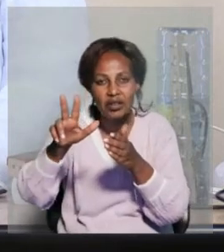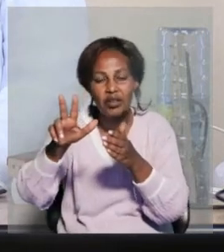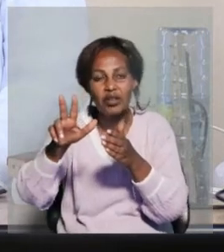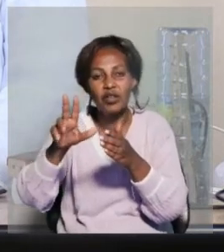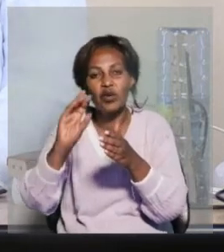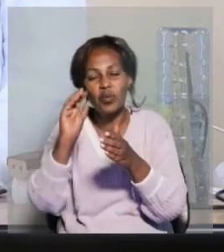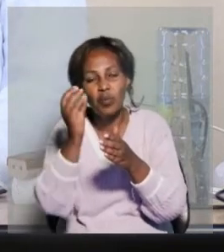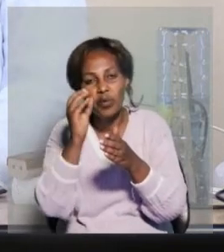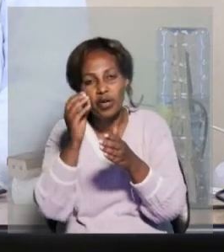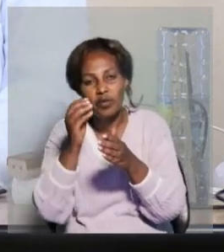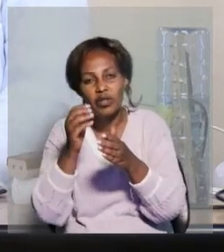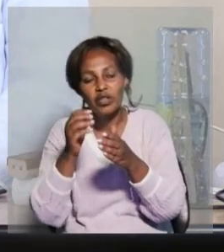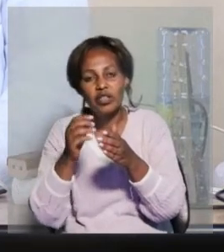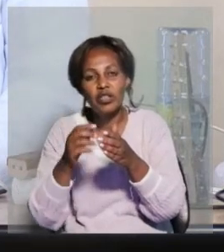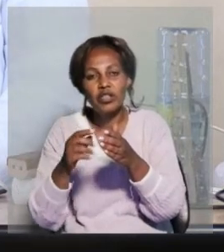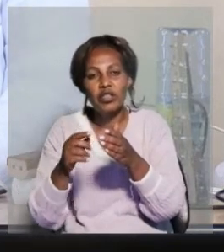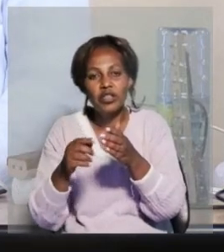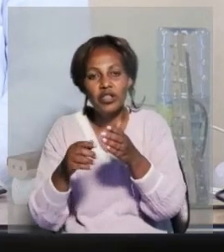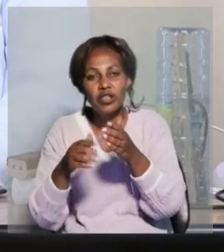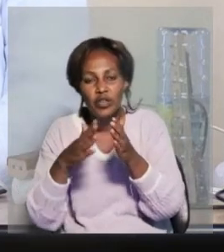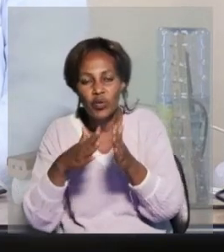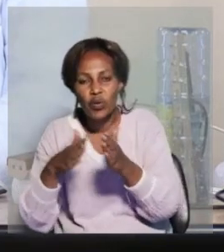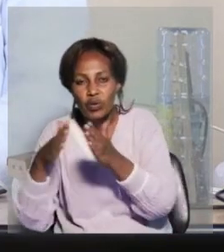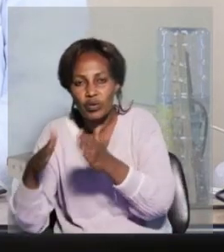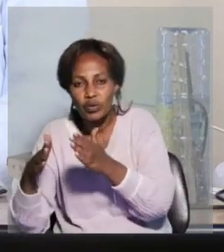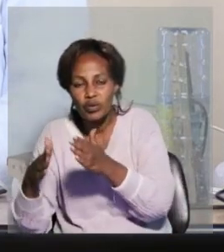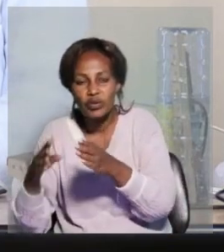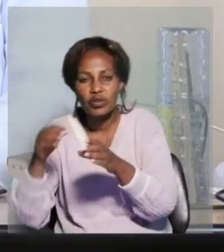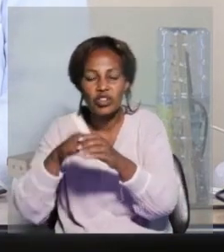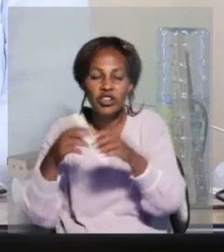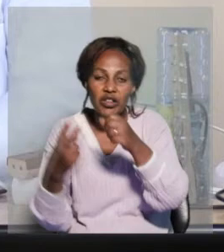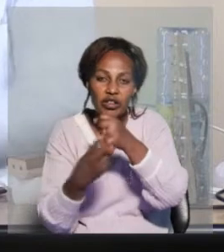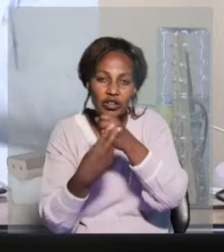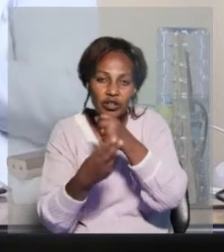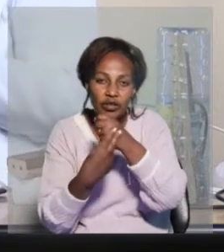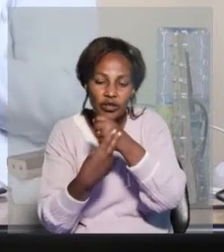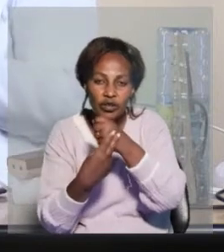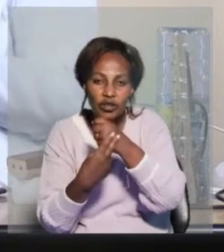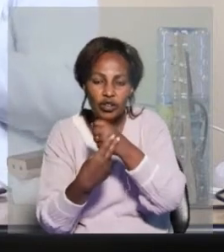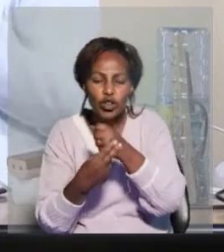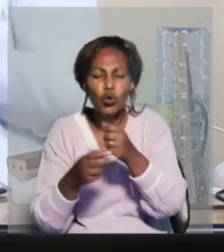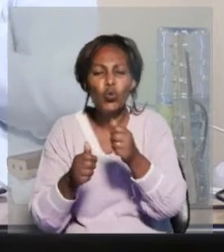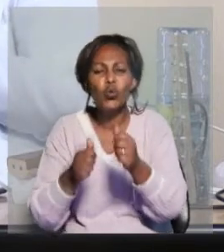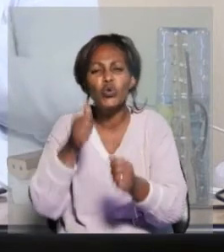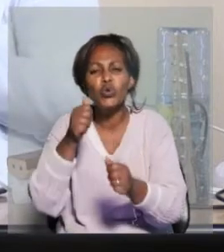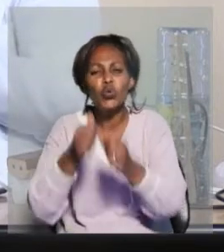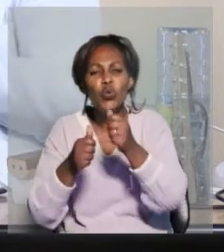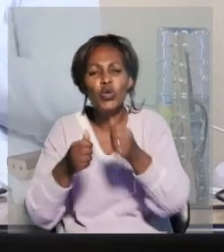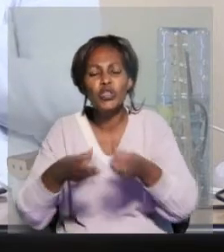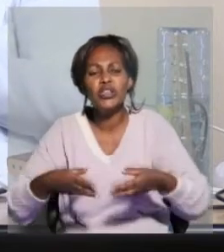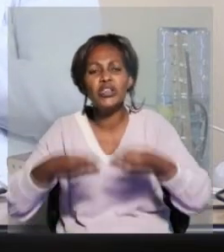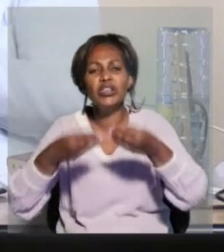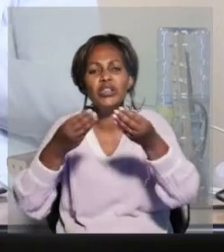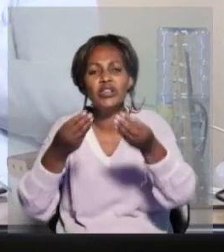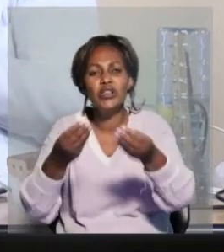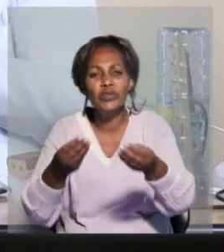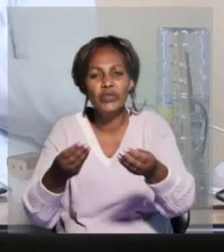in order of their energy efficiency. Yeah. Which one gives us